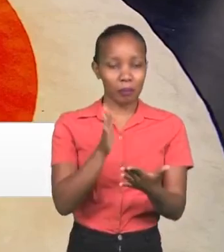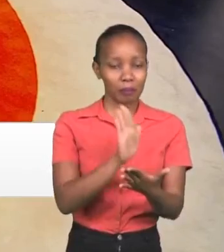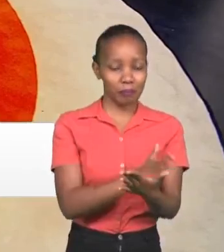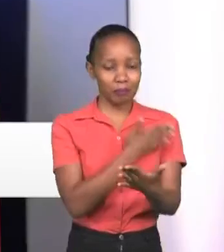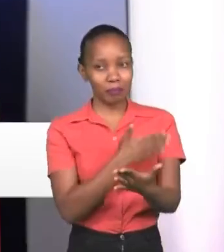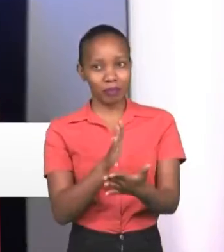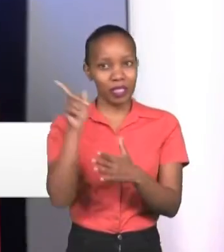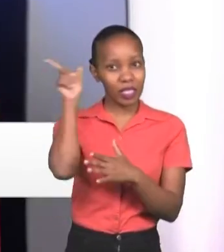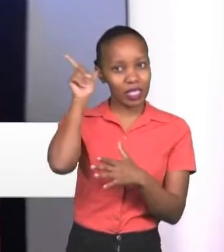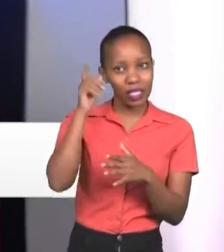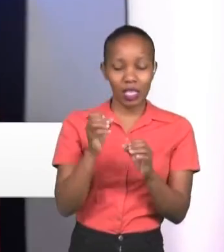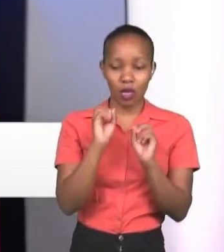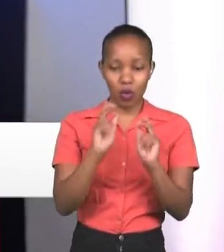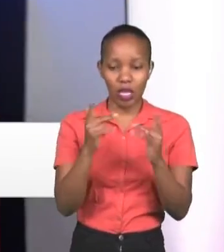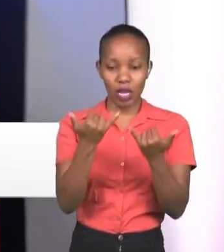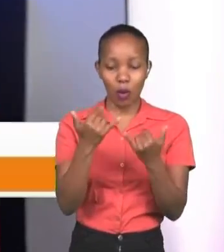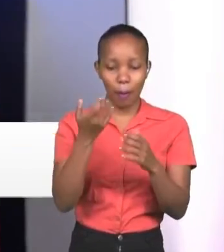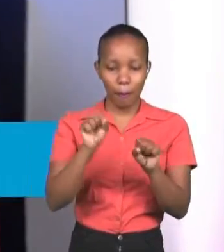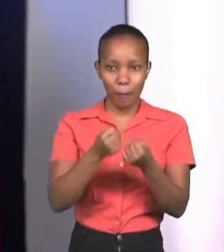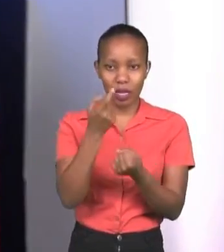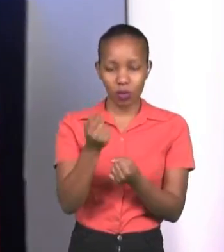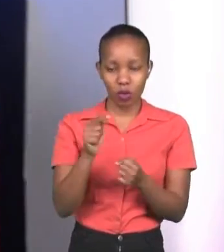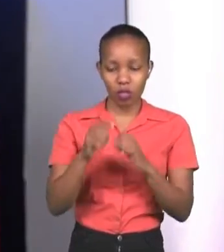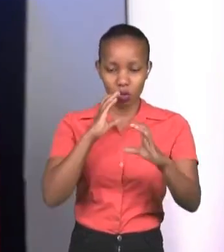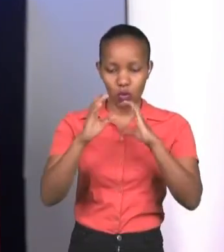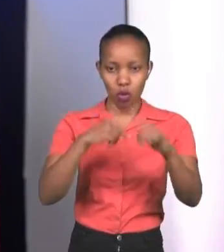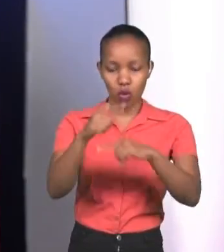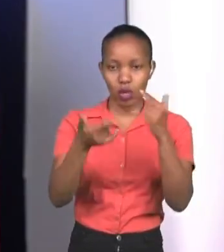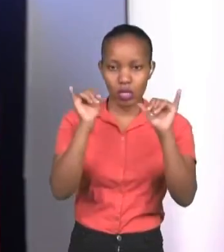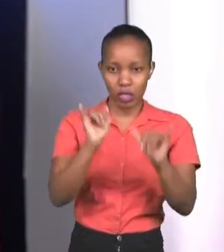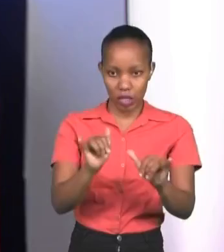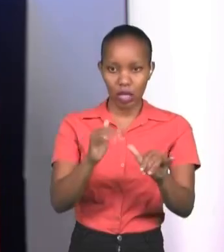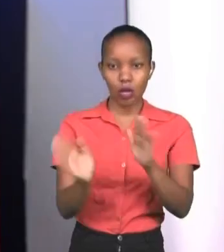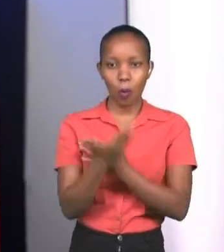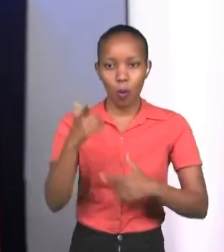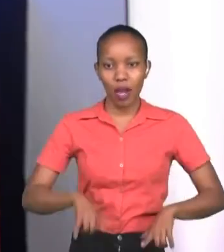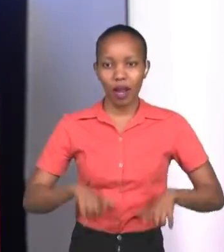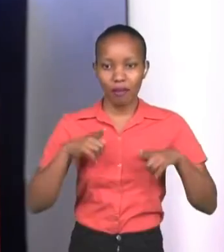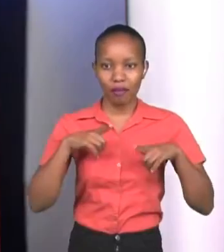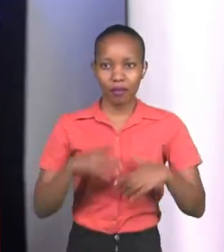here. Anyway, we're now taking a short break. When you come back, this conversation continues, so stay tuned to Morning Live.